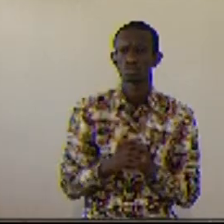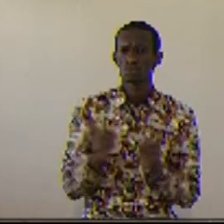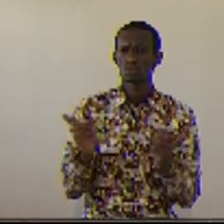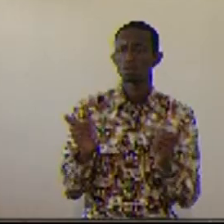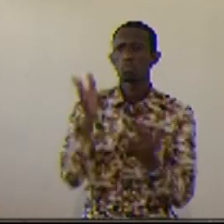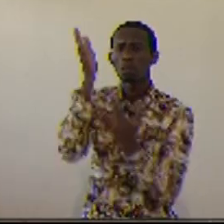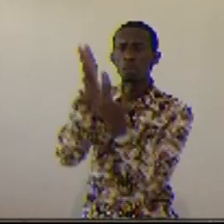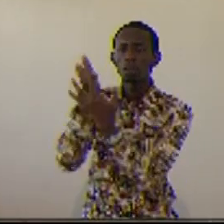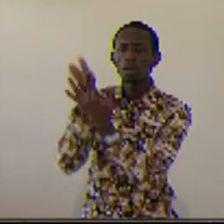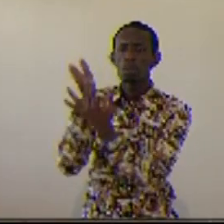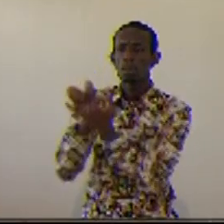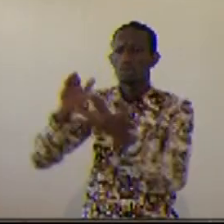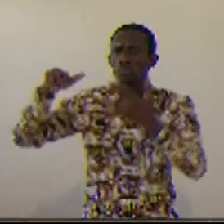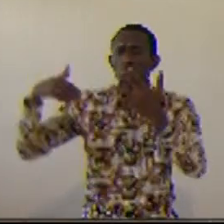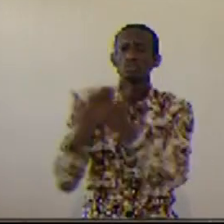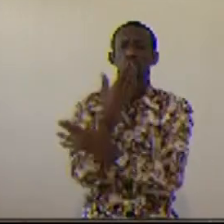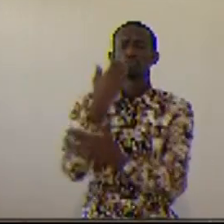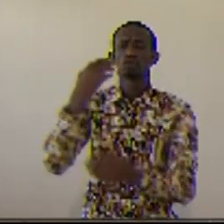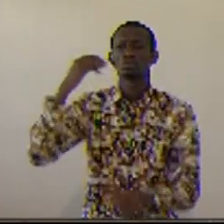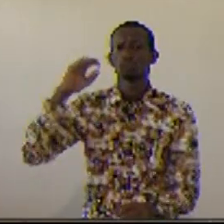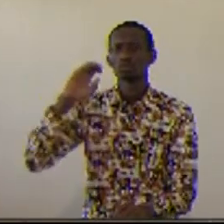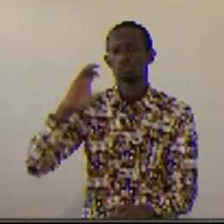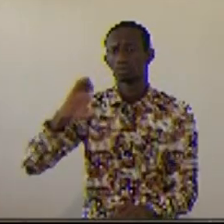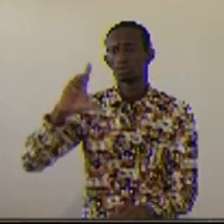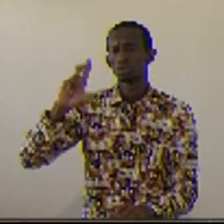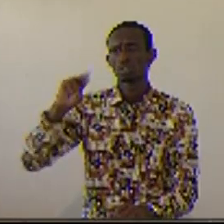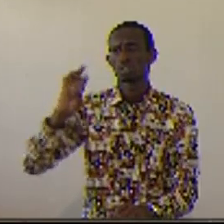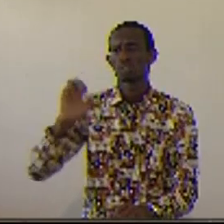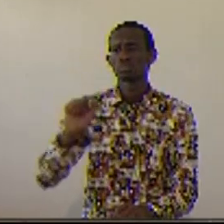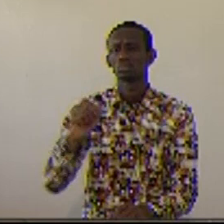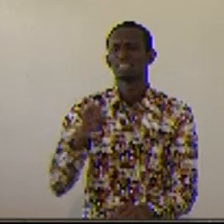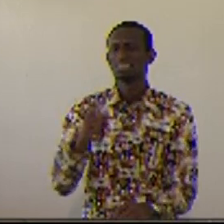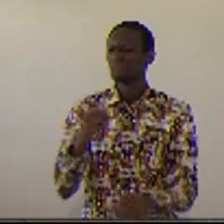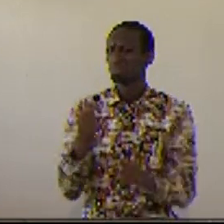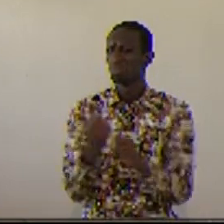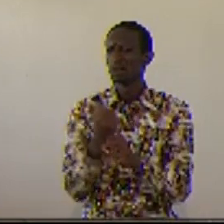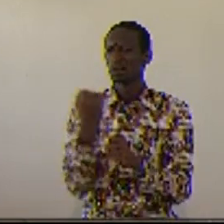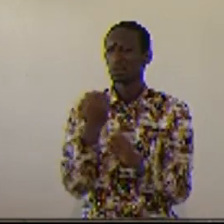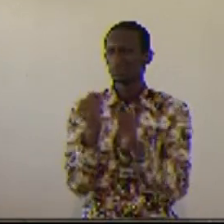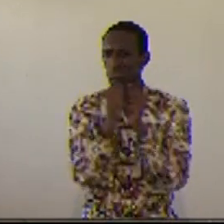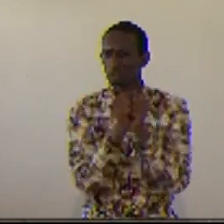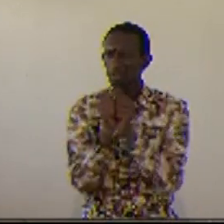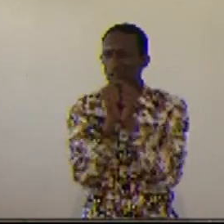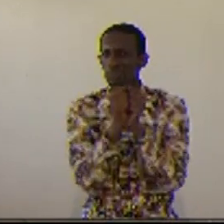nuclei or the nucleus of these two carbon atoms, held these electrons together in a fixed position.